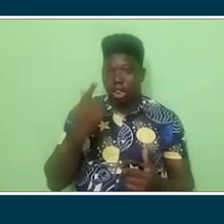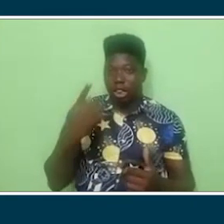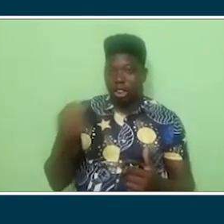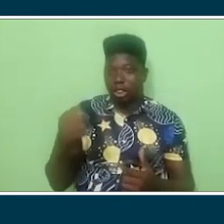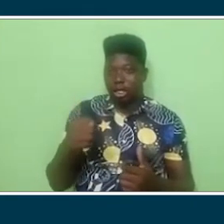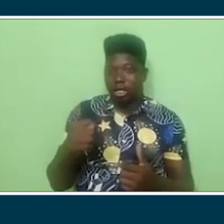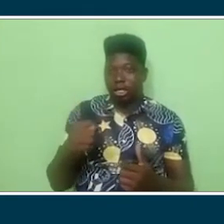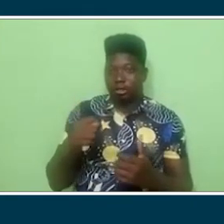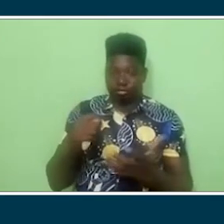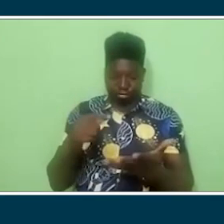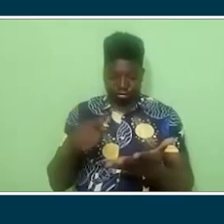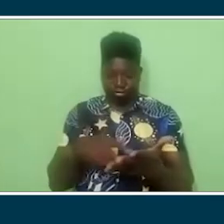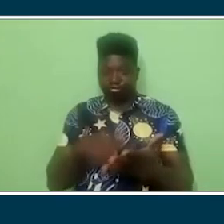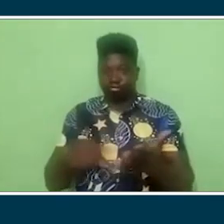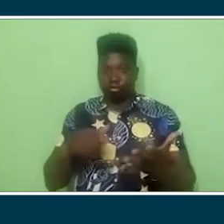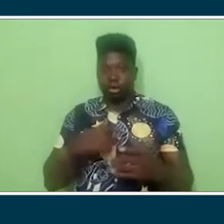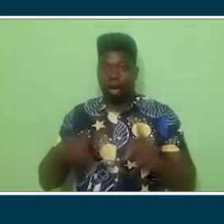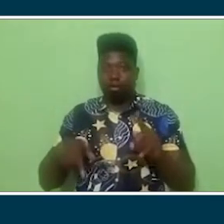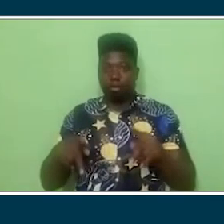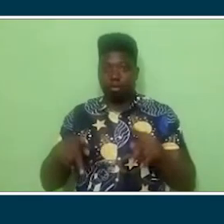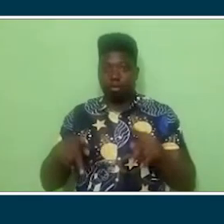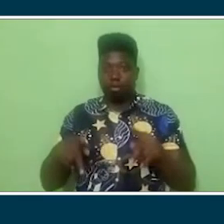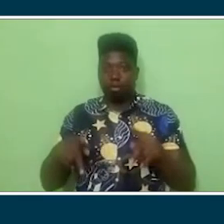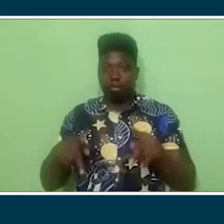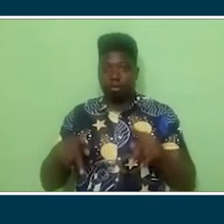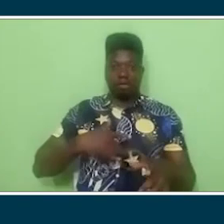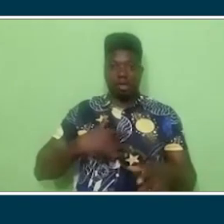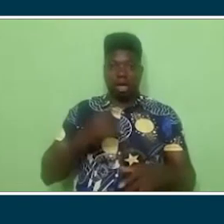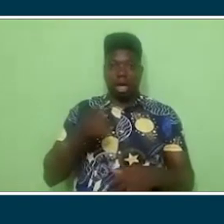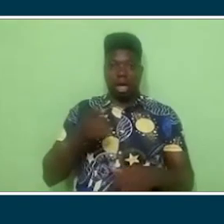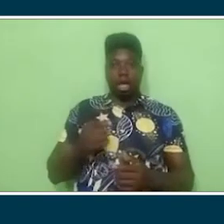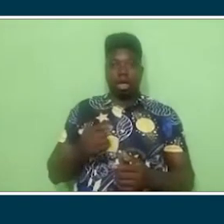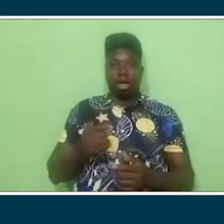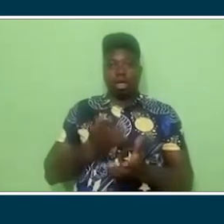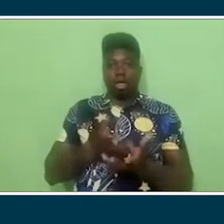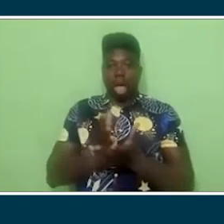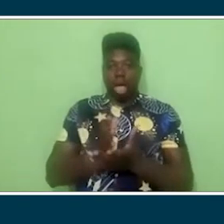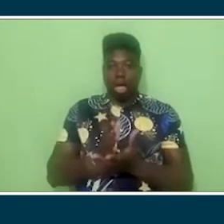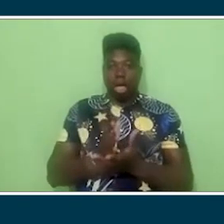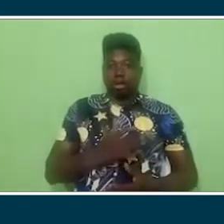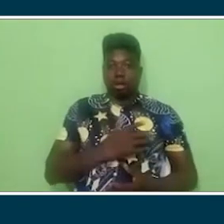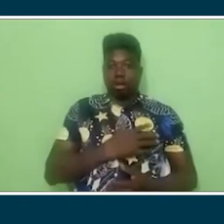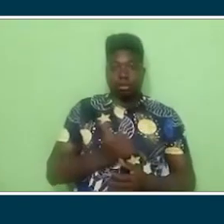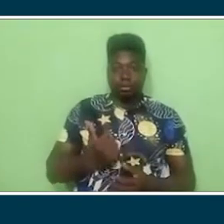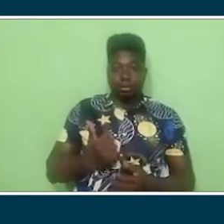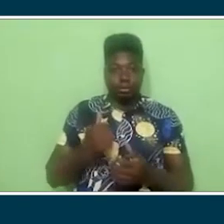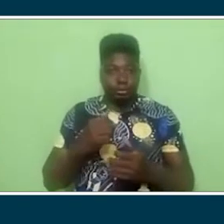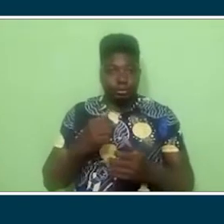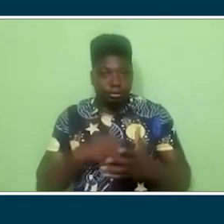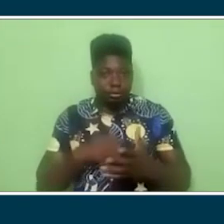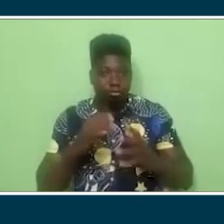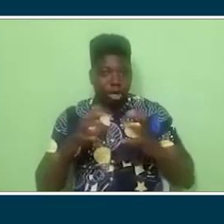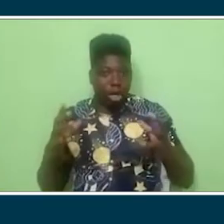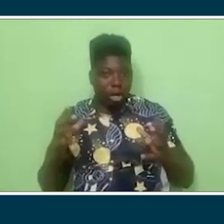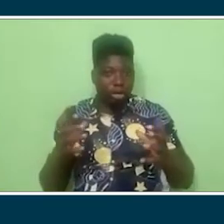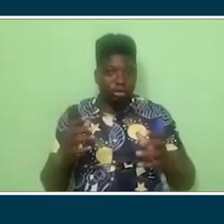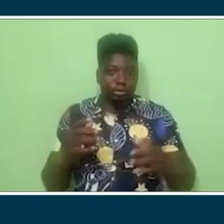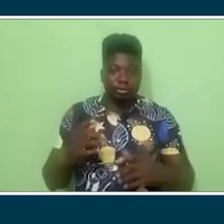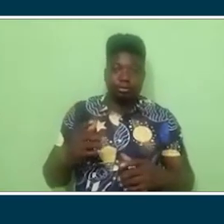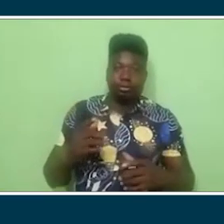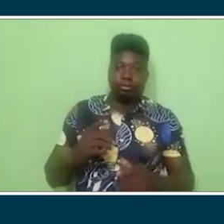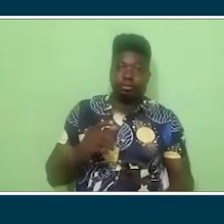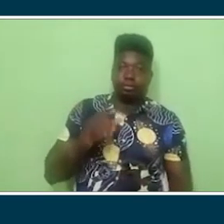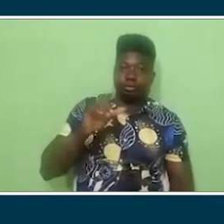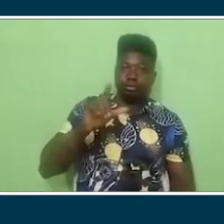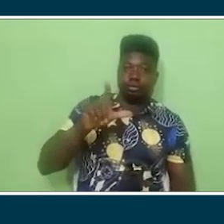to prevent the thing happening to them. And in a lot of the literature, we hear people actually reporting that. I just didn't want it to